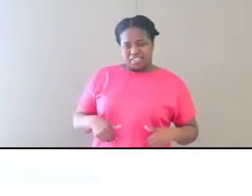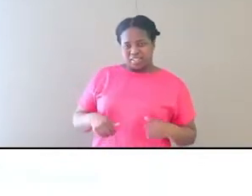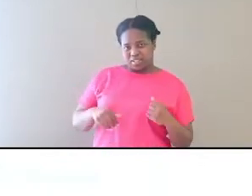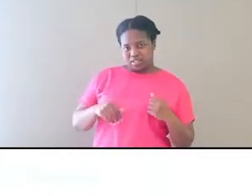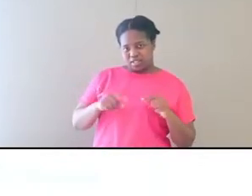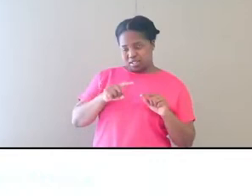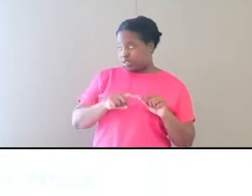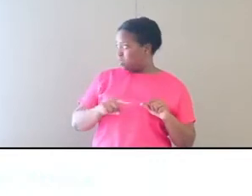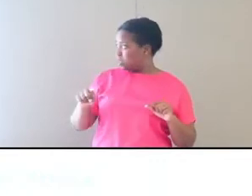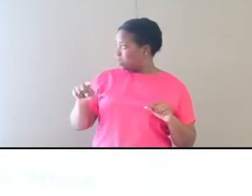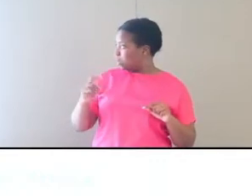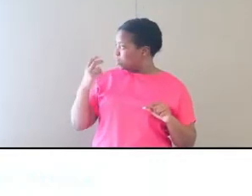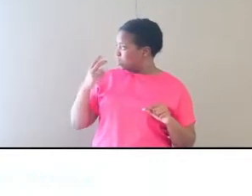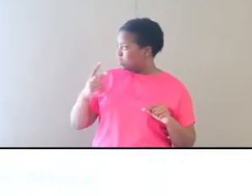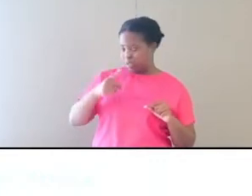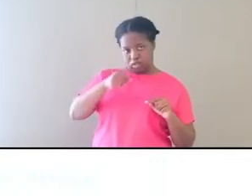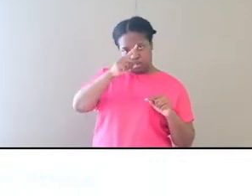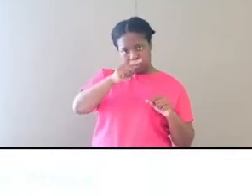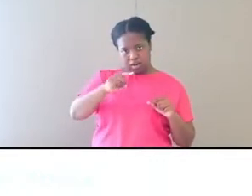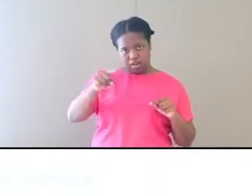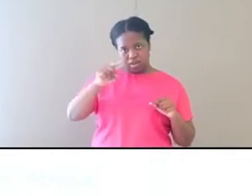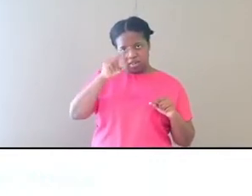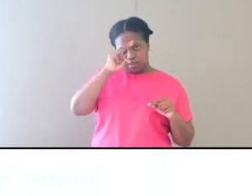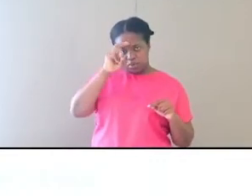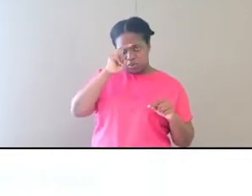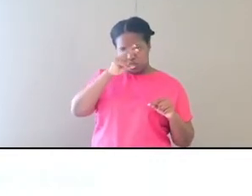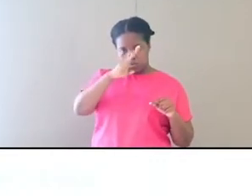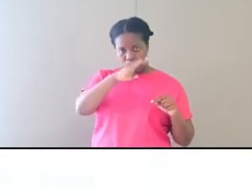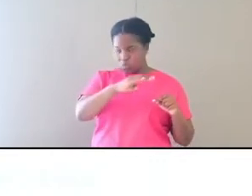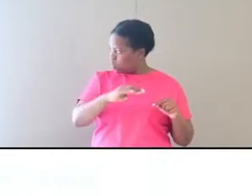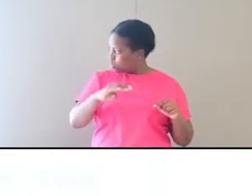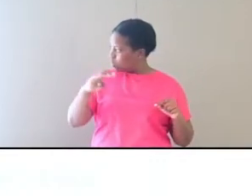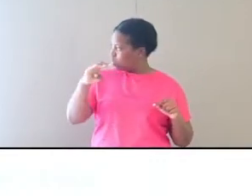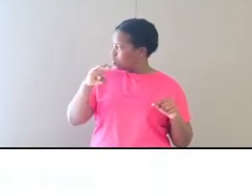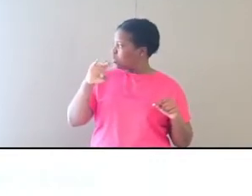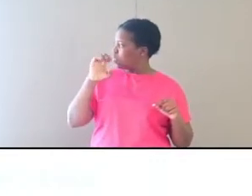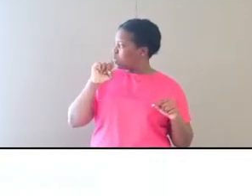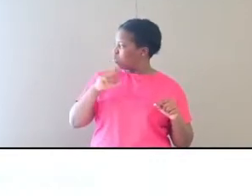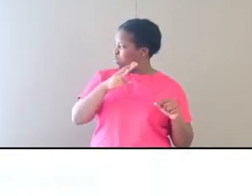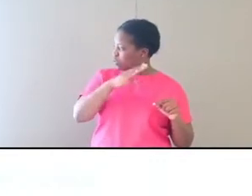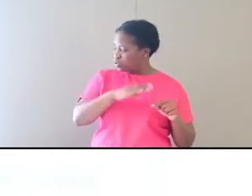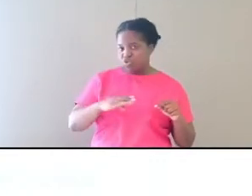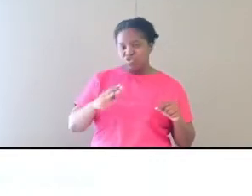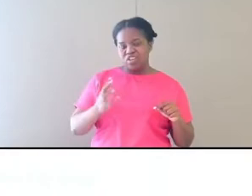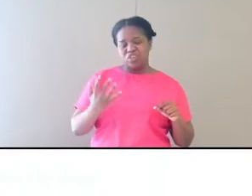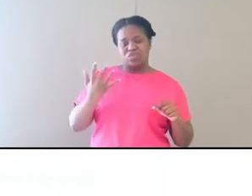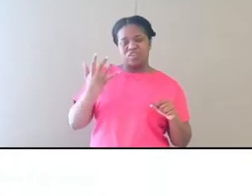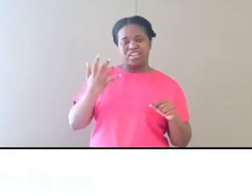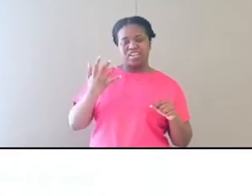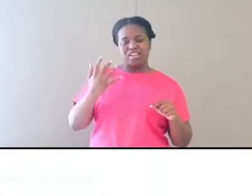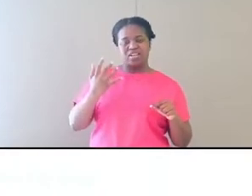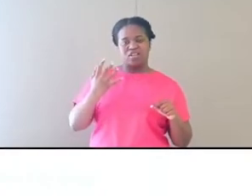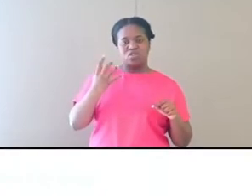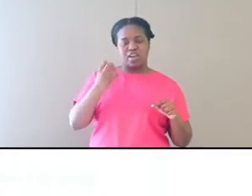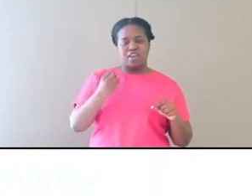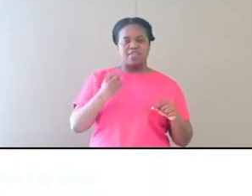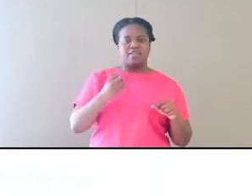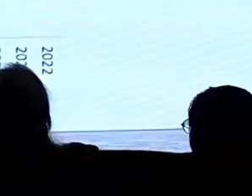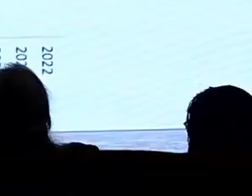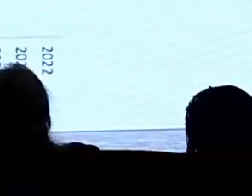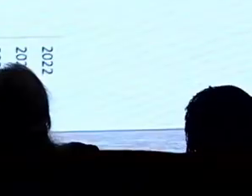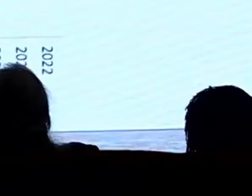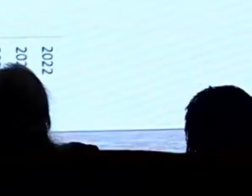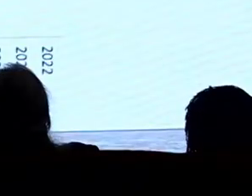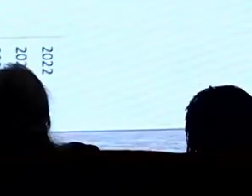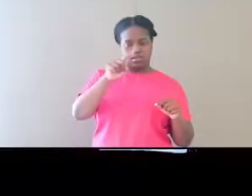And what we see here is what Paula was describing on all three poverty lines, a reduction in child poverty, a dip particularly in the upper bound